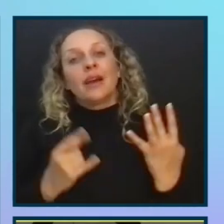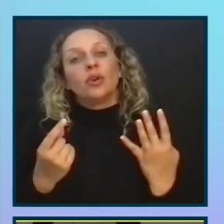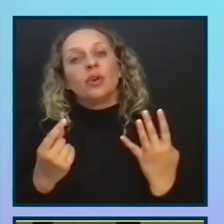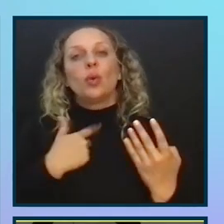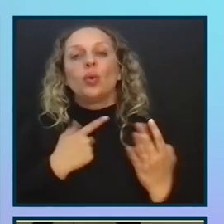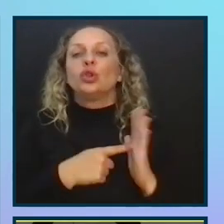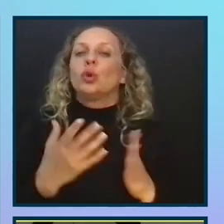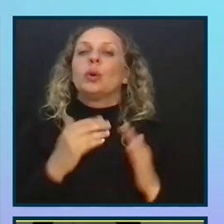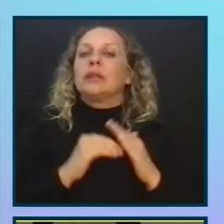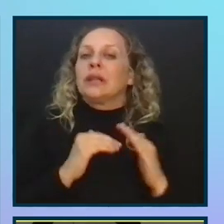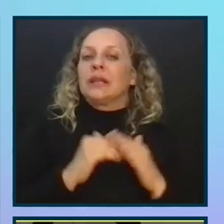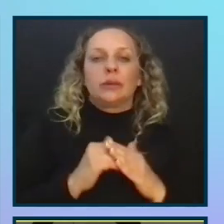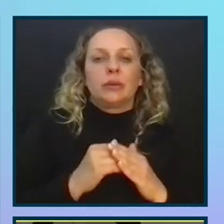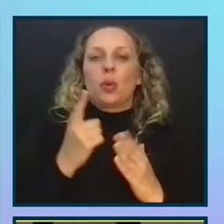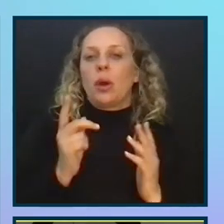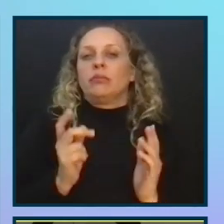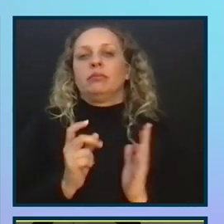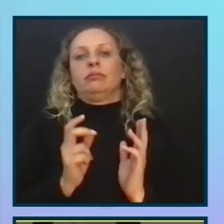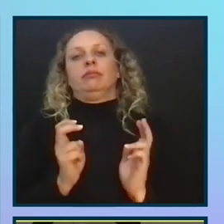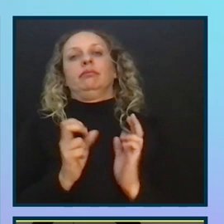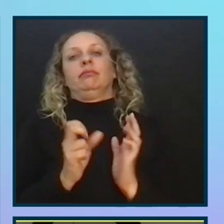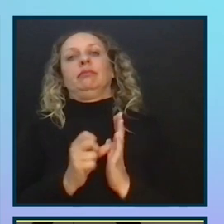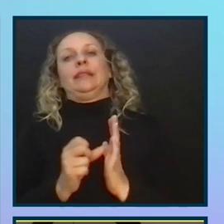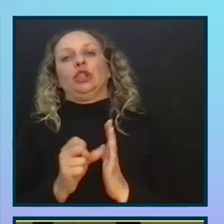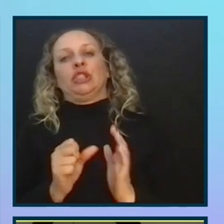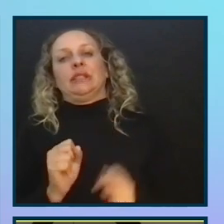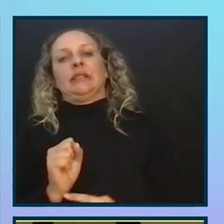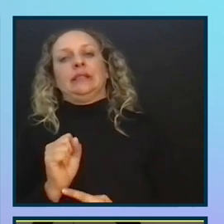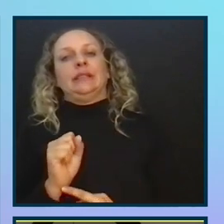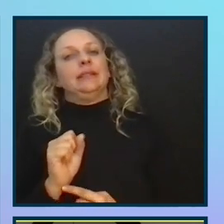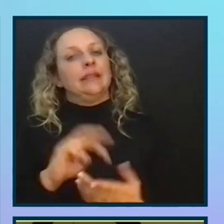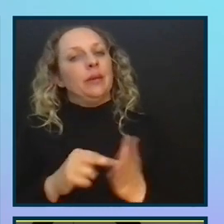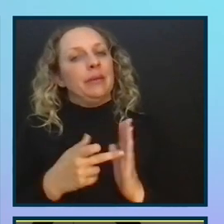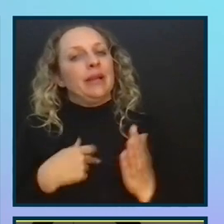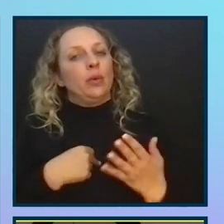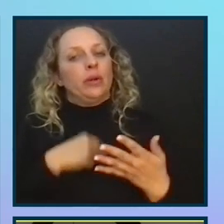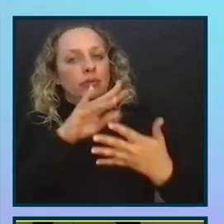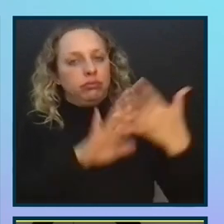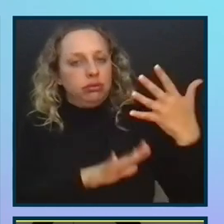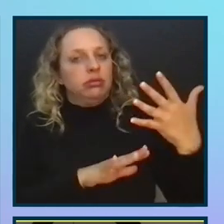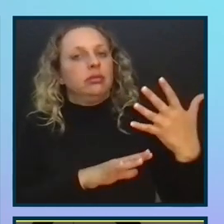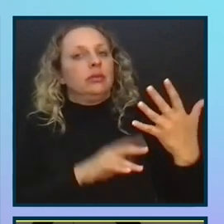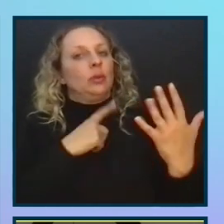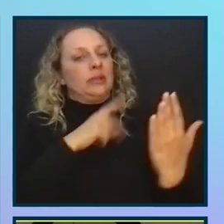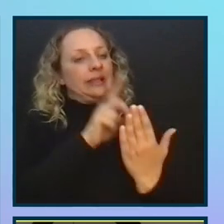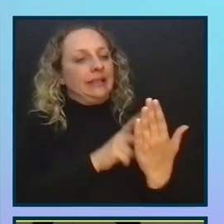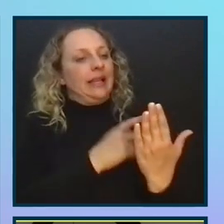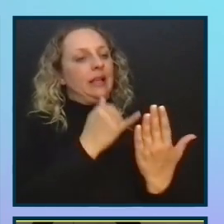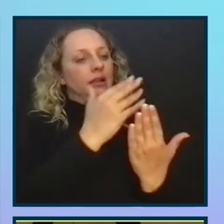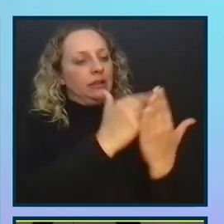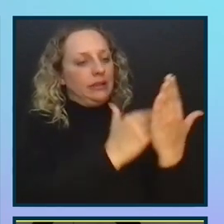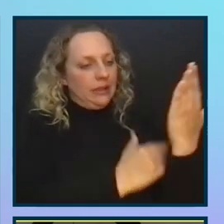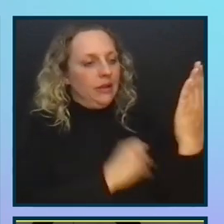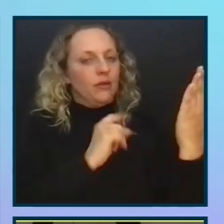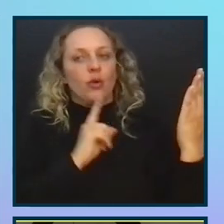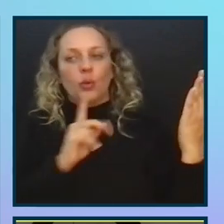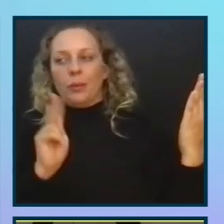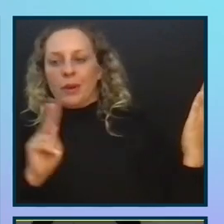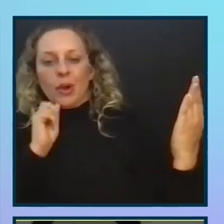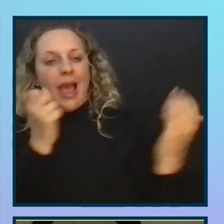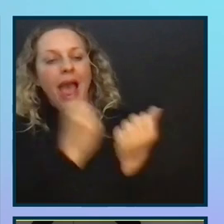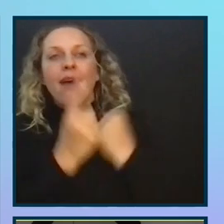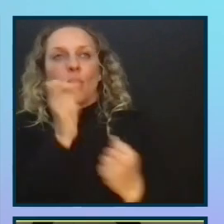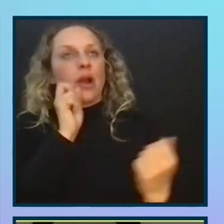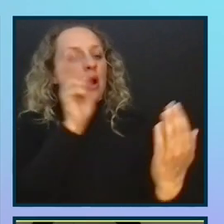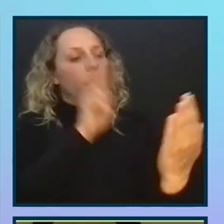show you our accessibility one-pagers, which is how we define requirements to design for real people. These are our way of communicating with the rest